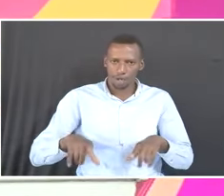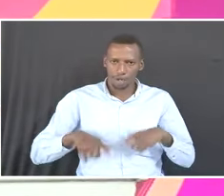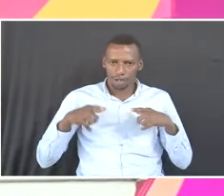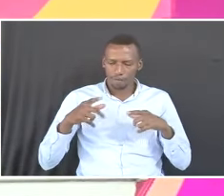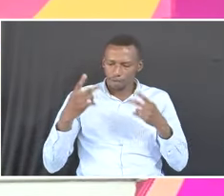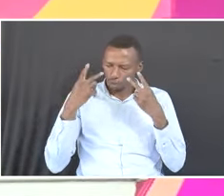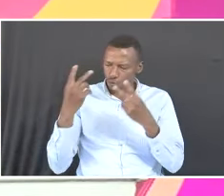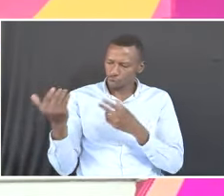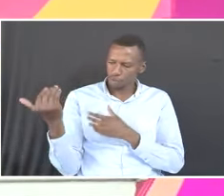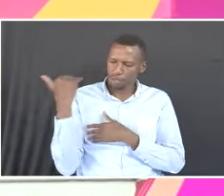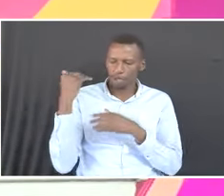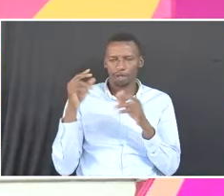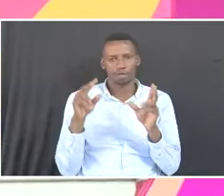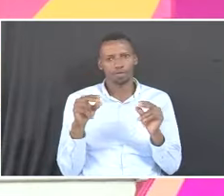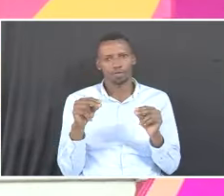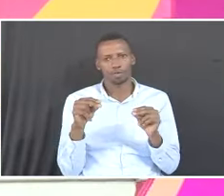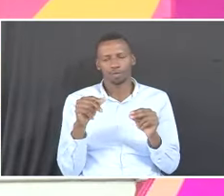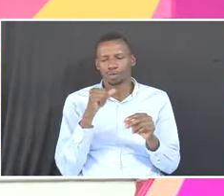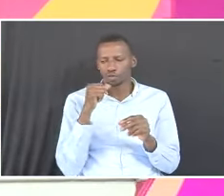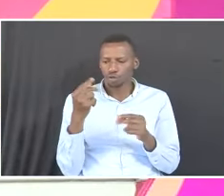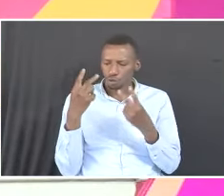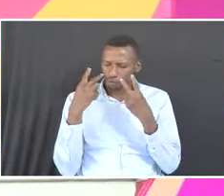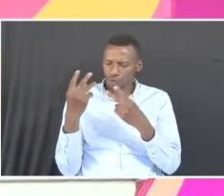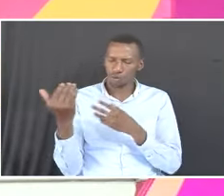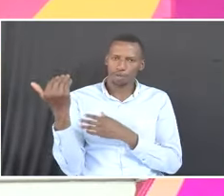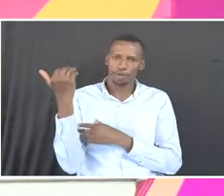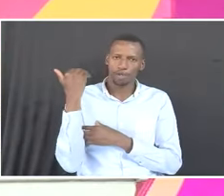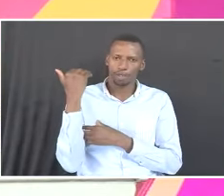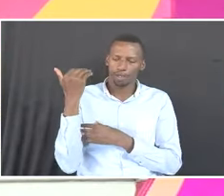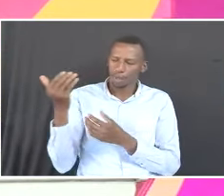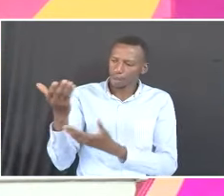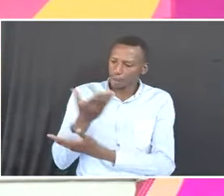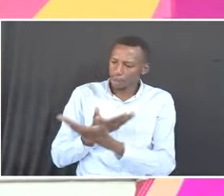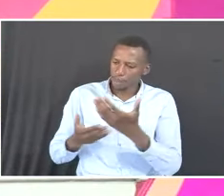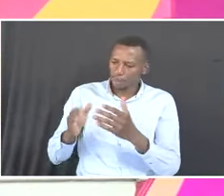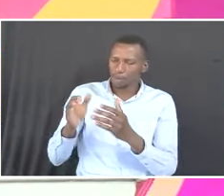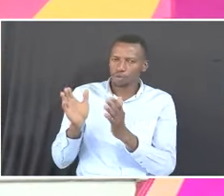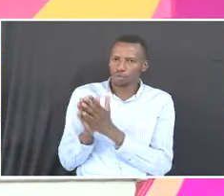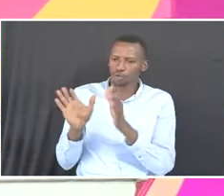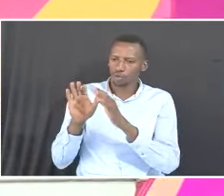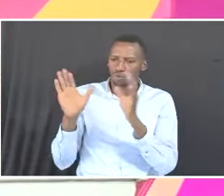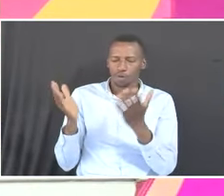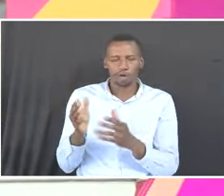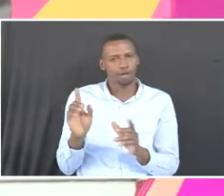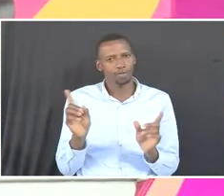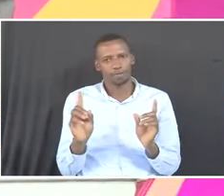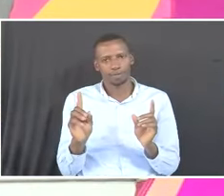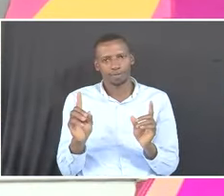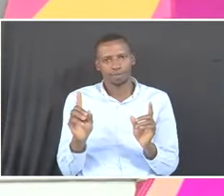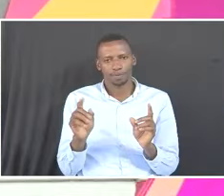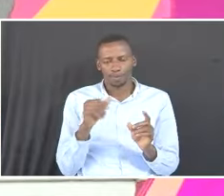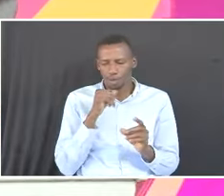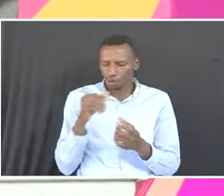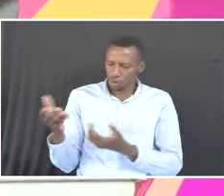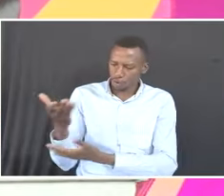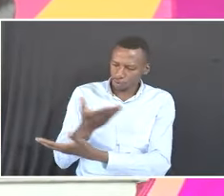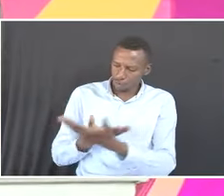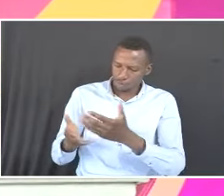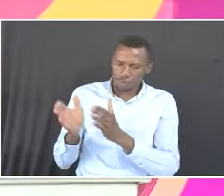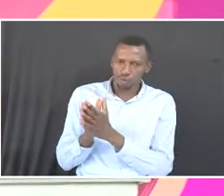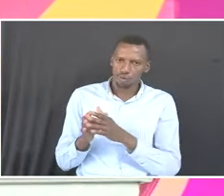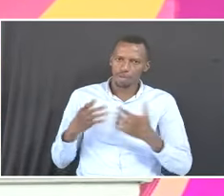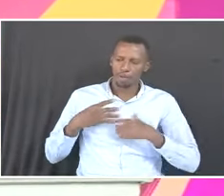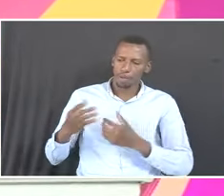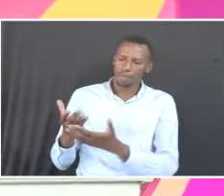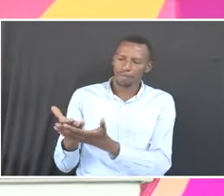you. Look not behind you to console the world, people of God. Look not behind you to confer with flesh and blood, for